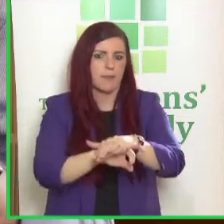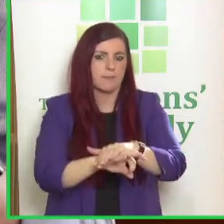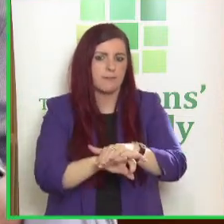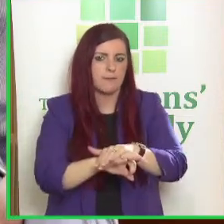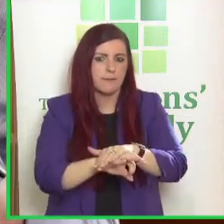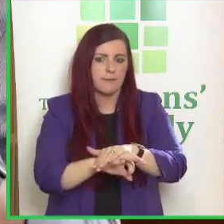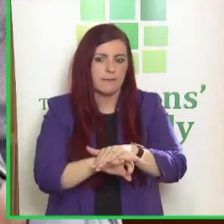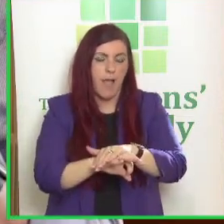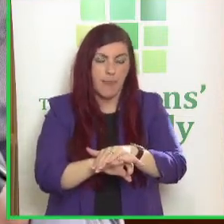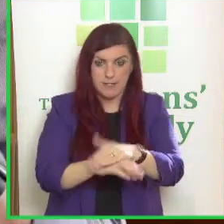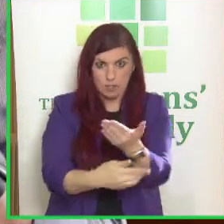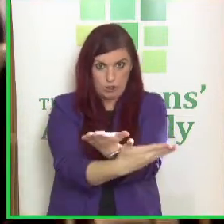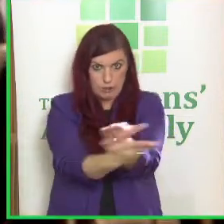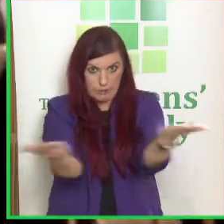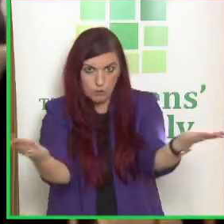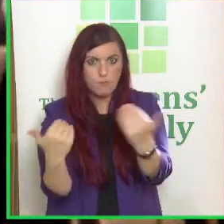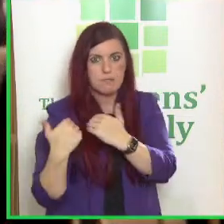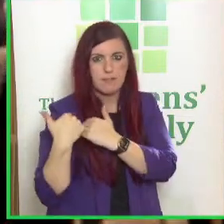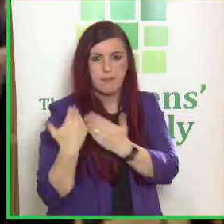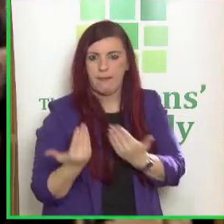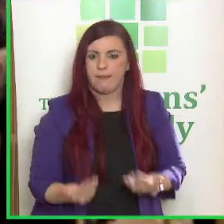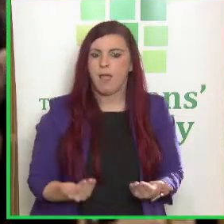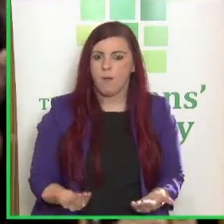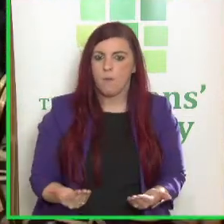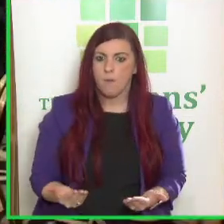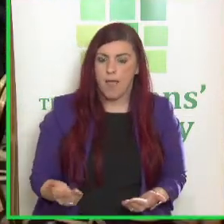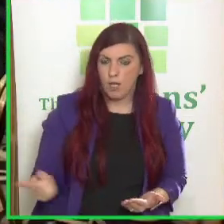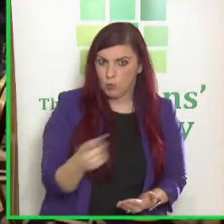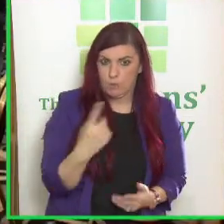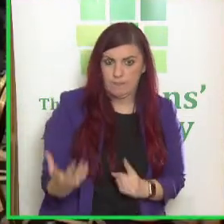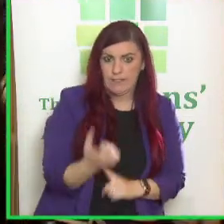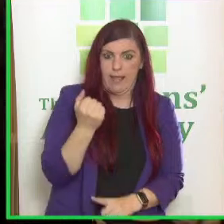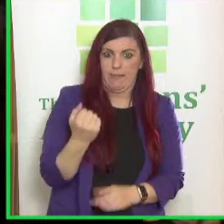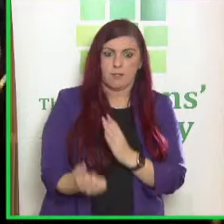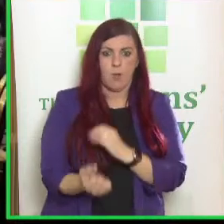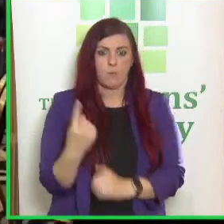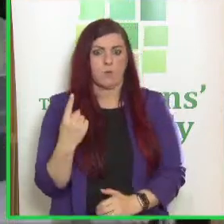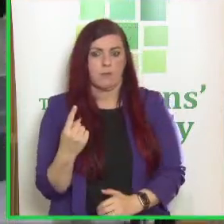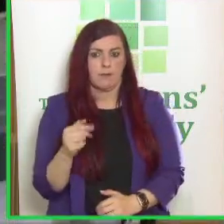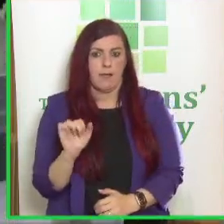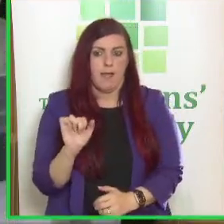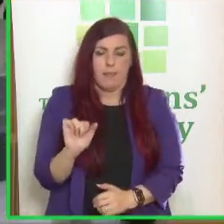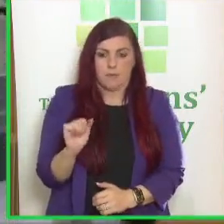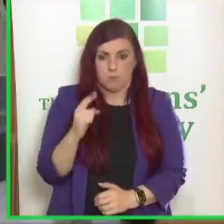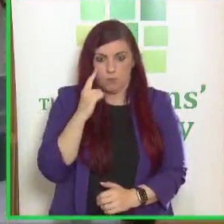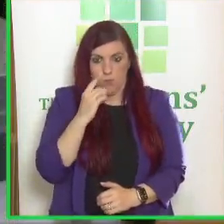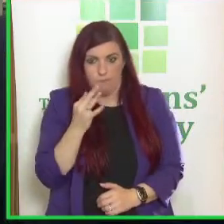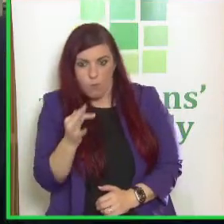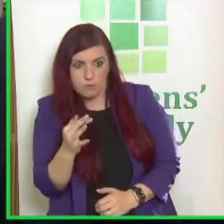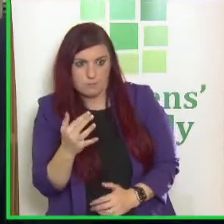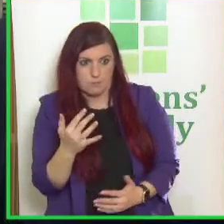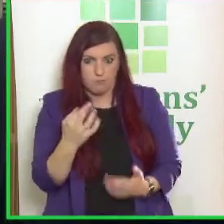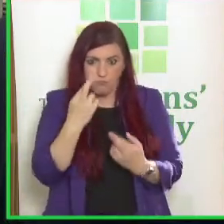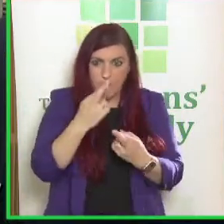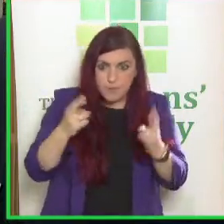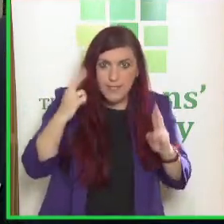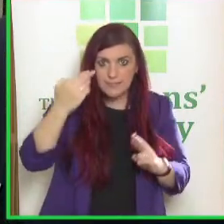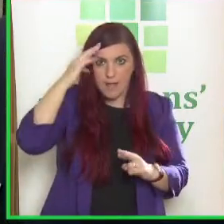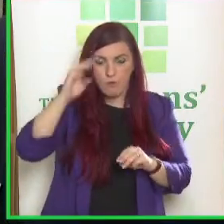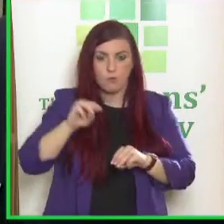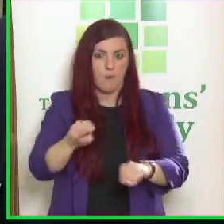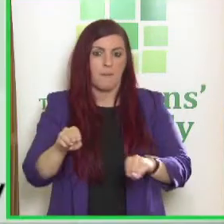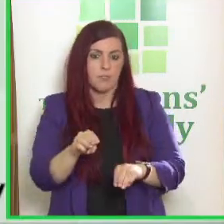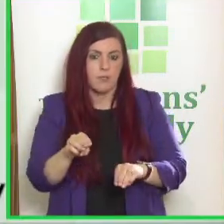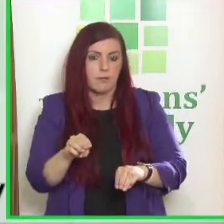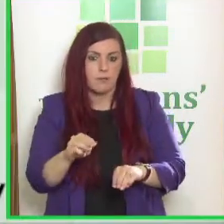that's entirely in your hands. And you've embraced that opportunity, and that's what you've come forward and done, represented the Irish population. We've set